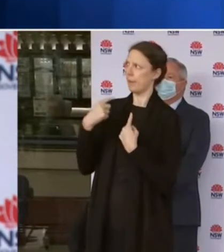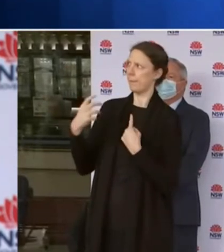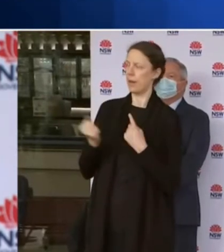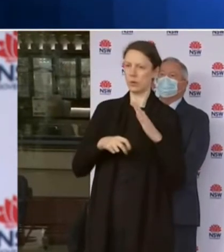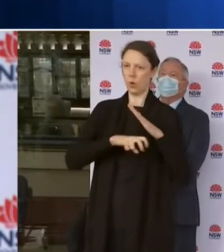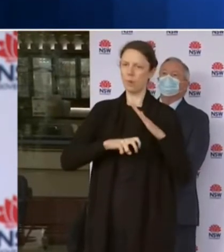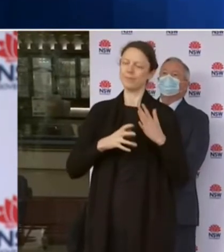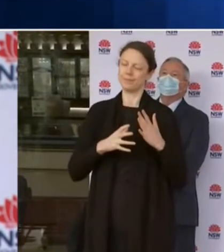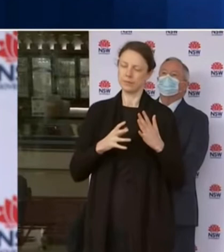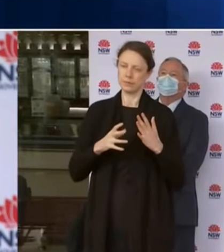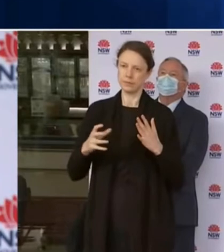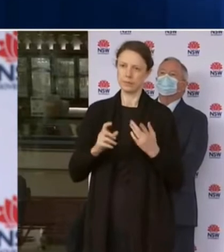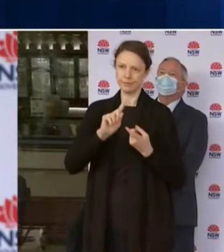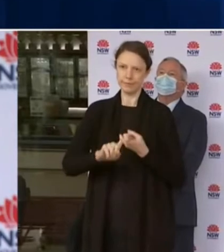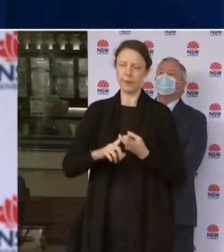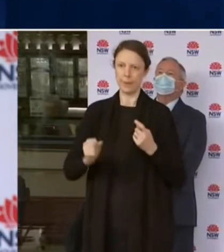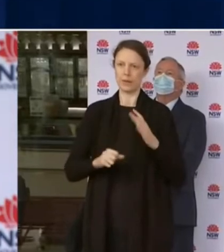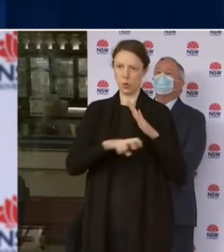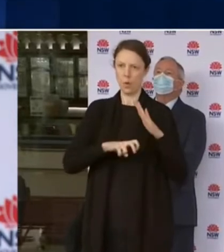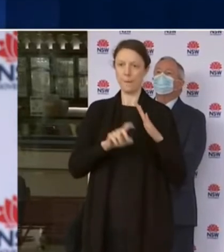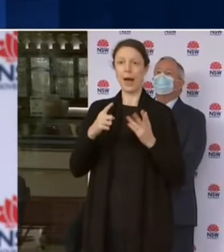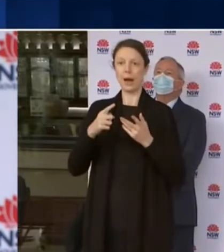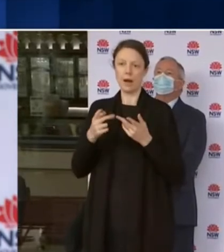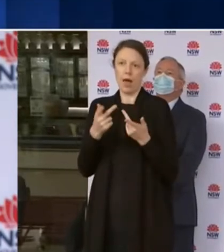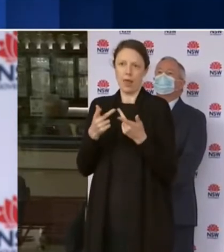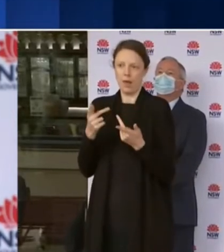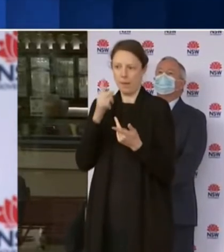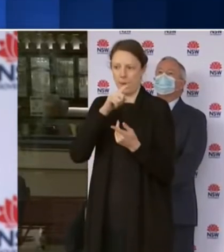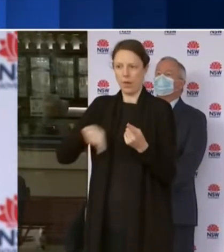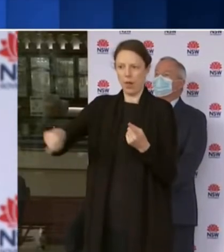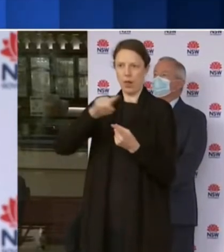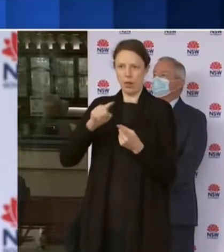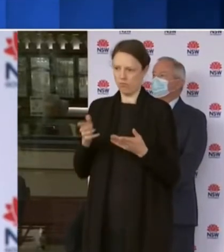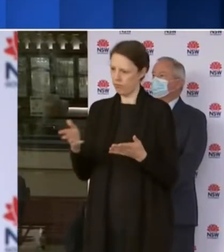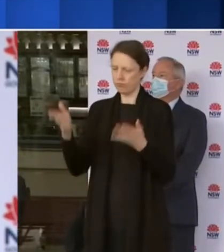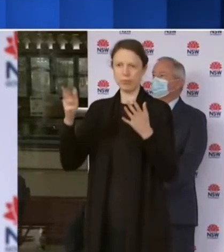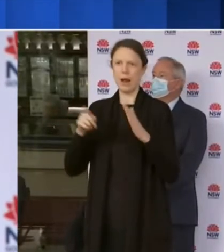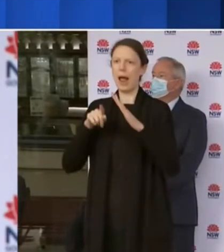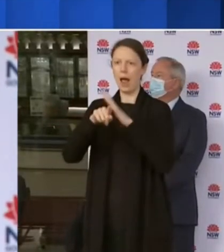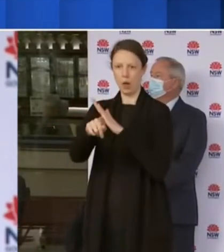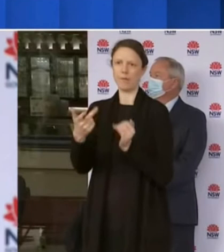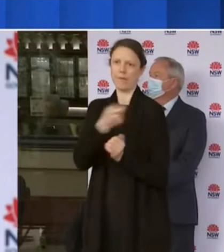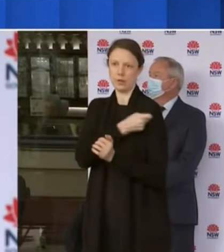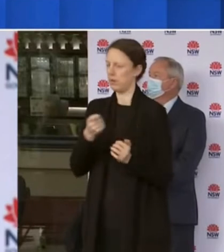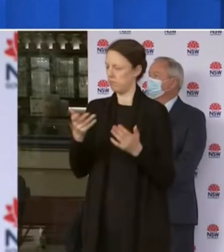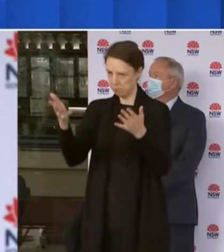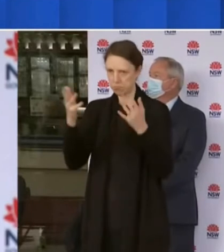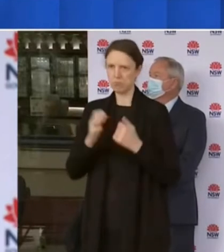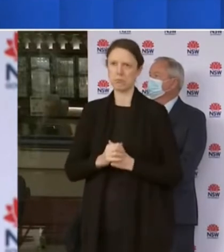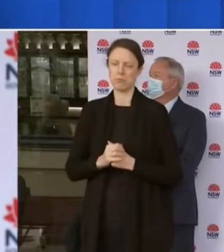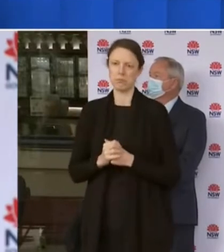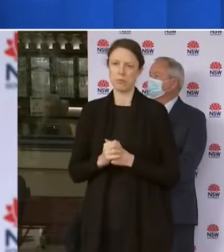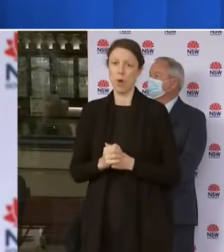home. But otherwise, we encourage people as one of the reasons to leave the home to get the vaccine. And I also